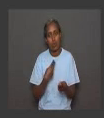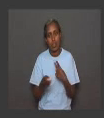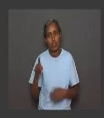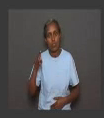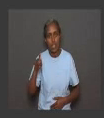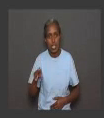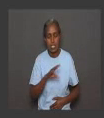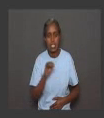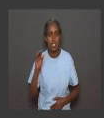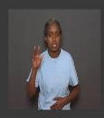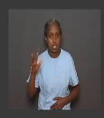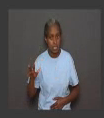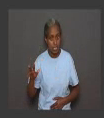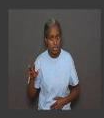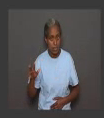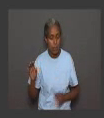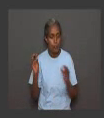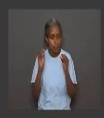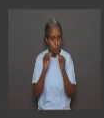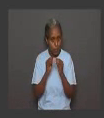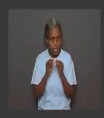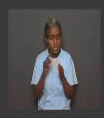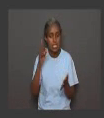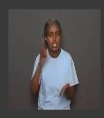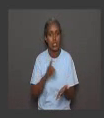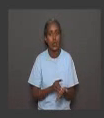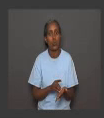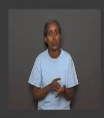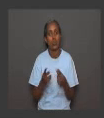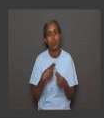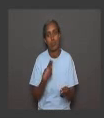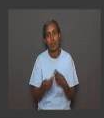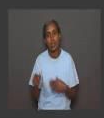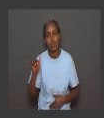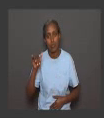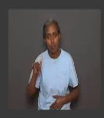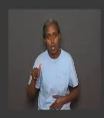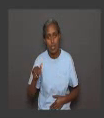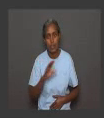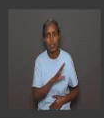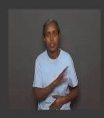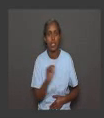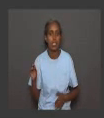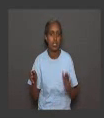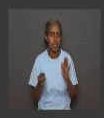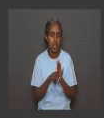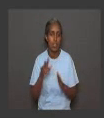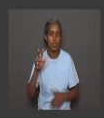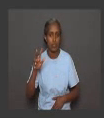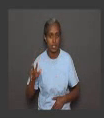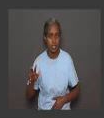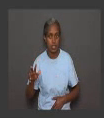x and 3 plus the dot product of y and